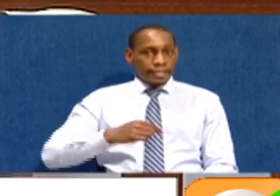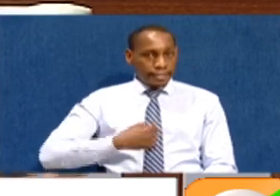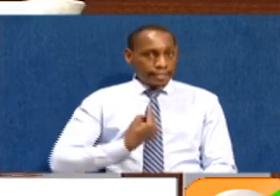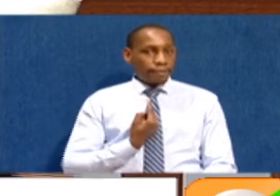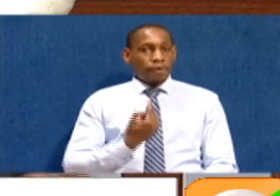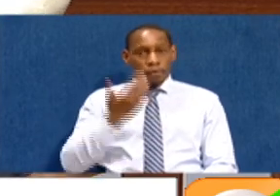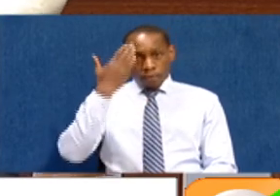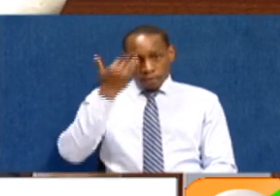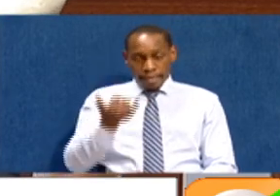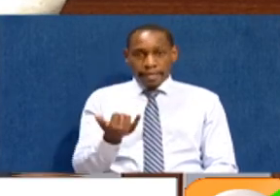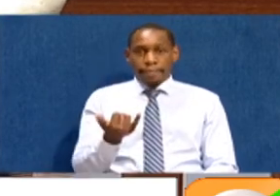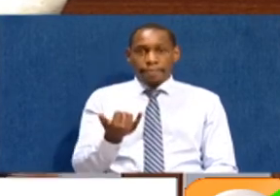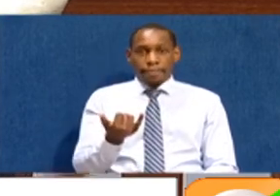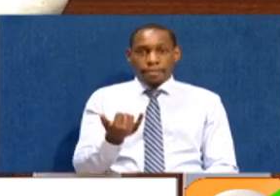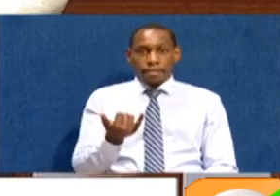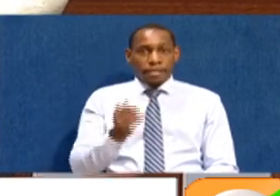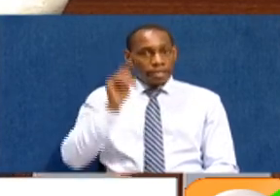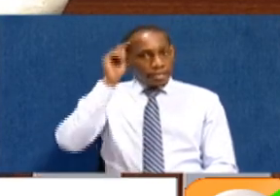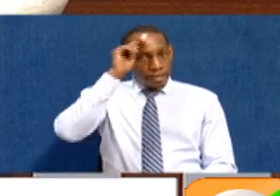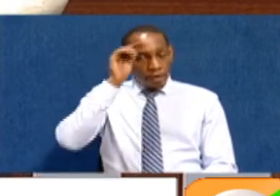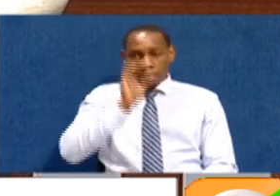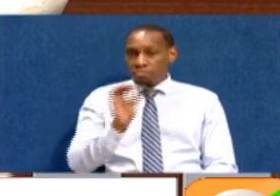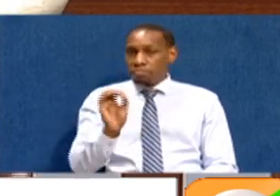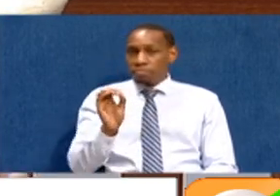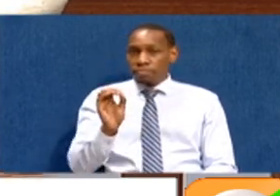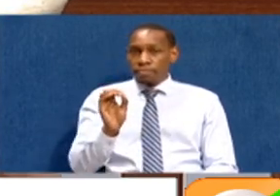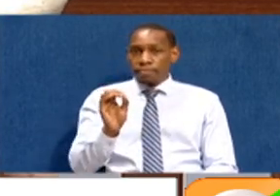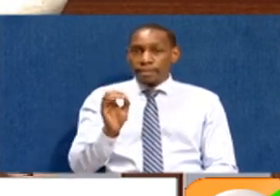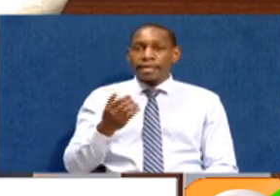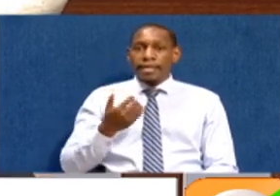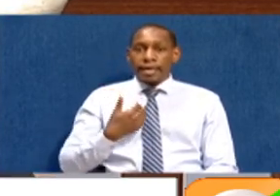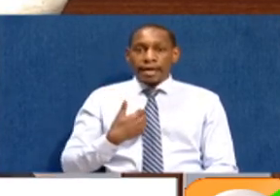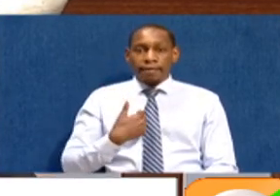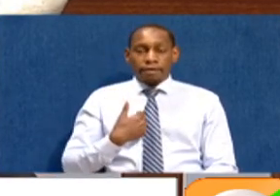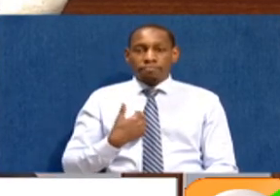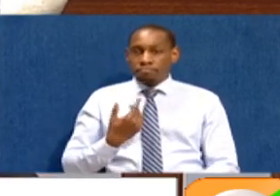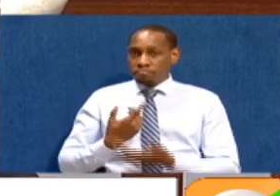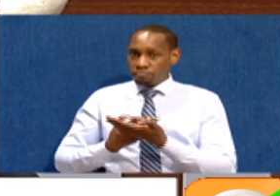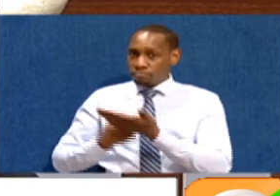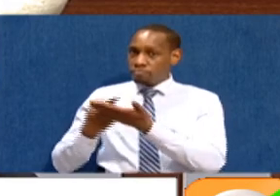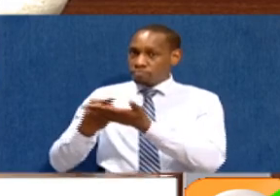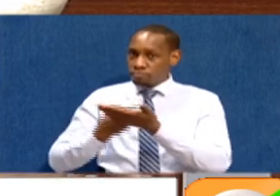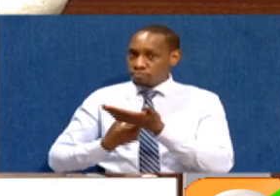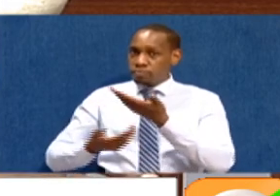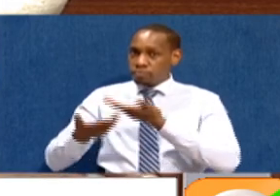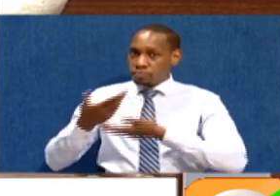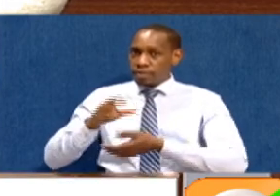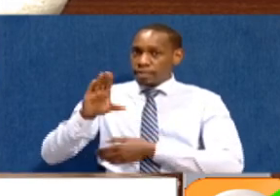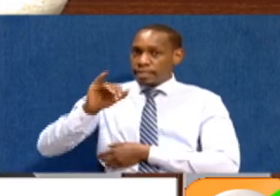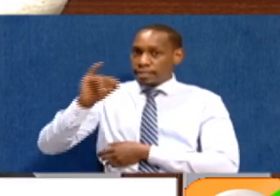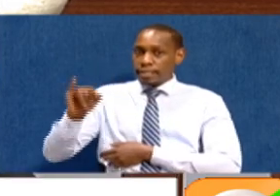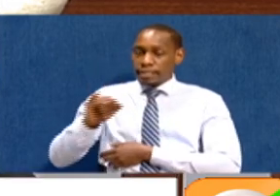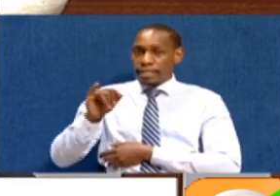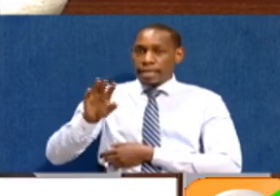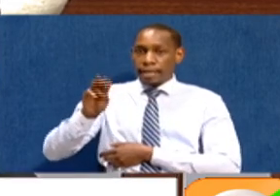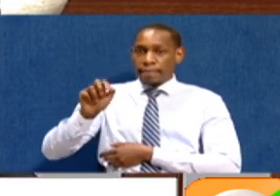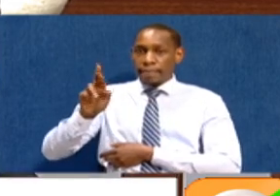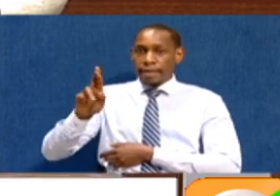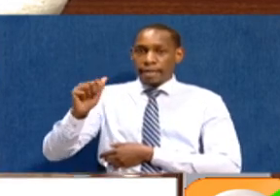myself, because we are not, this is not theory. There would have been a sit down of Chief Justice